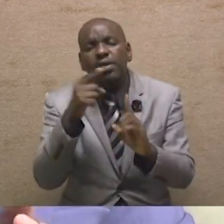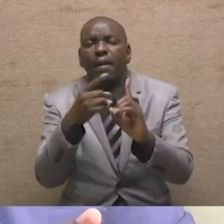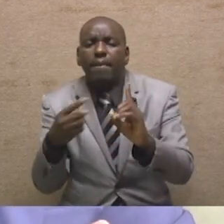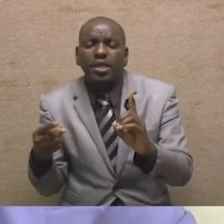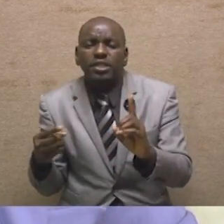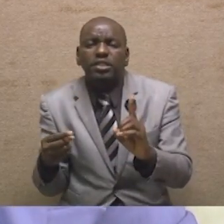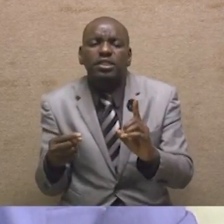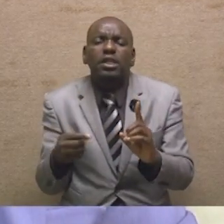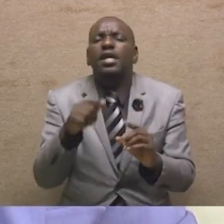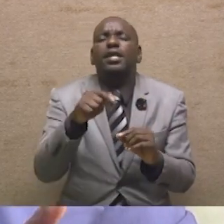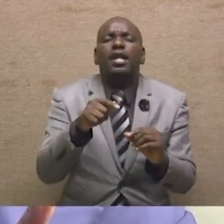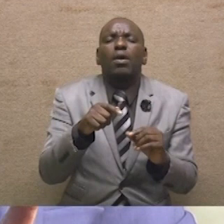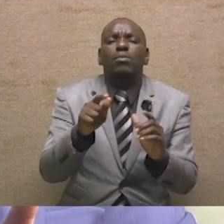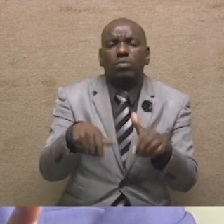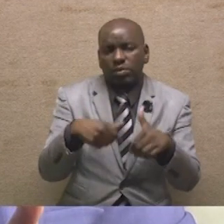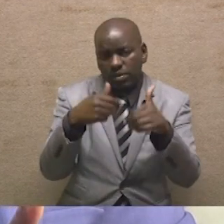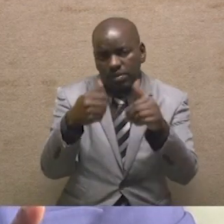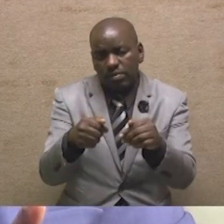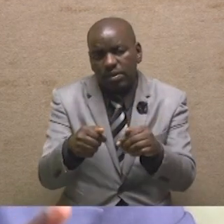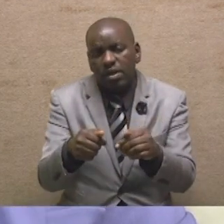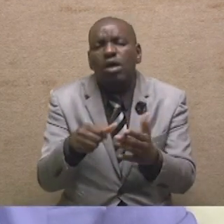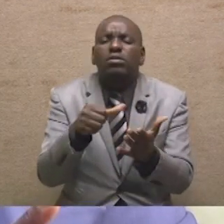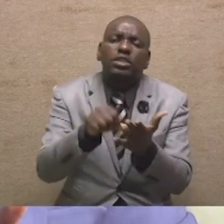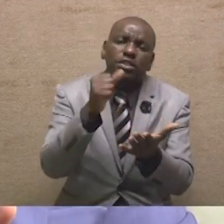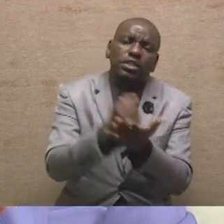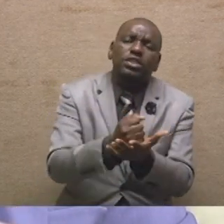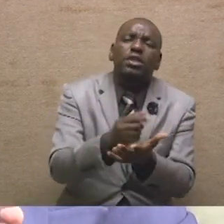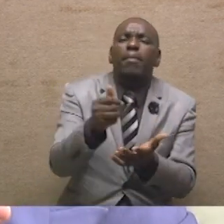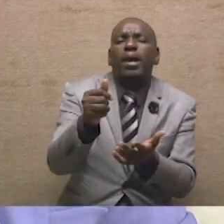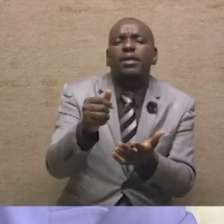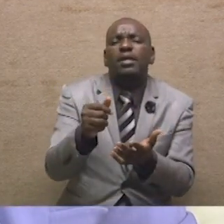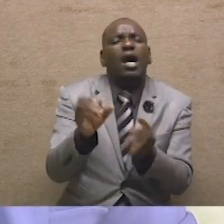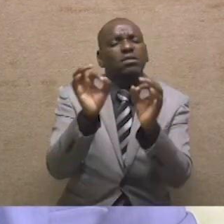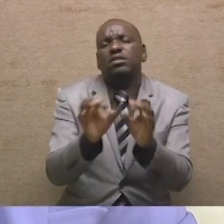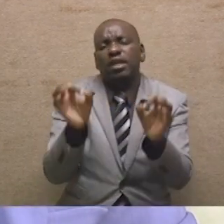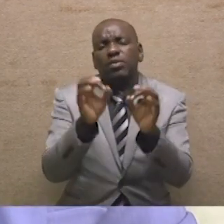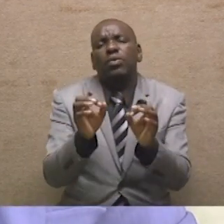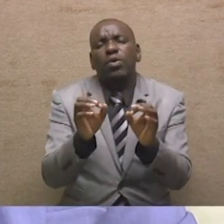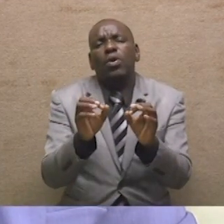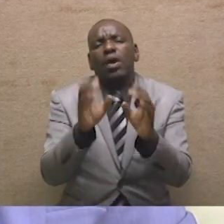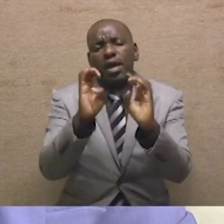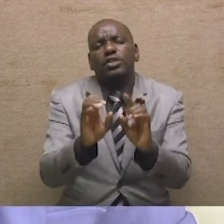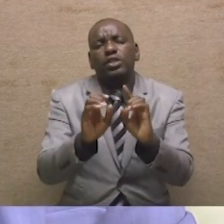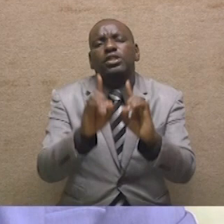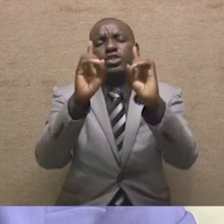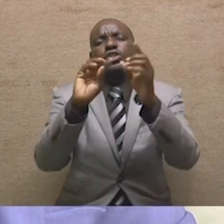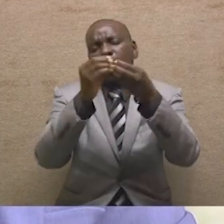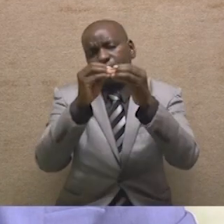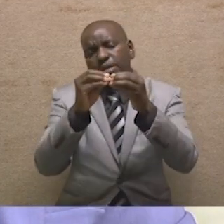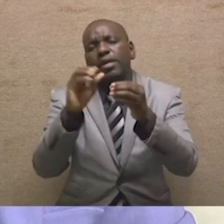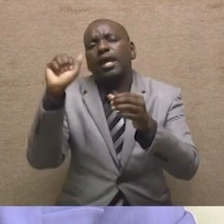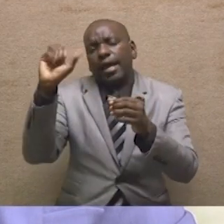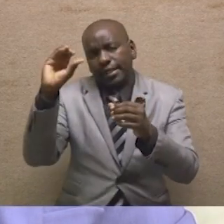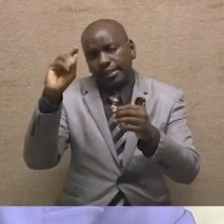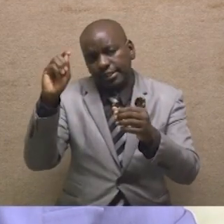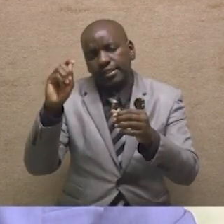not yet set registration fees. The Education Amendment Act provides for the minister to